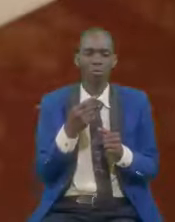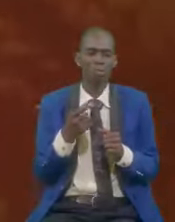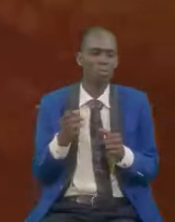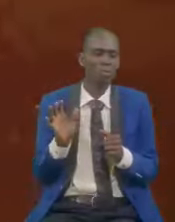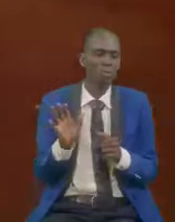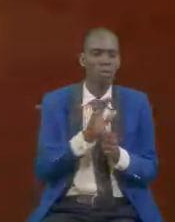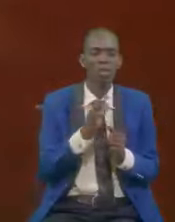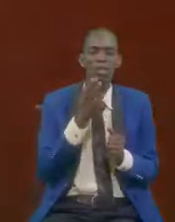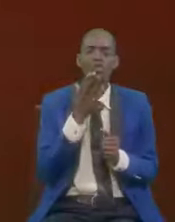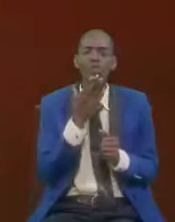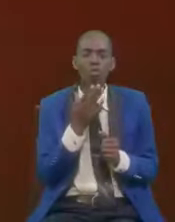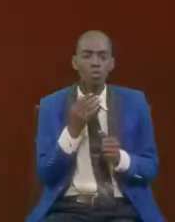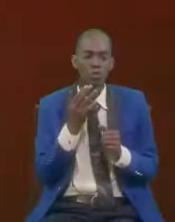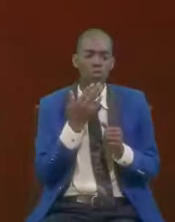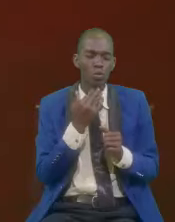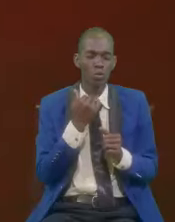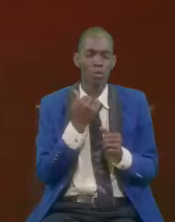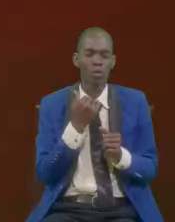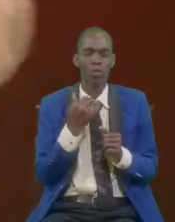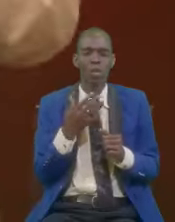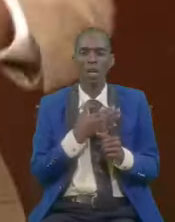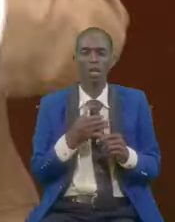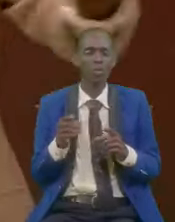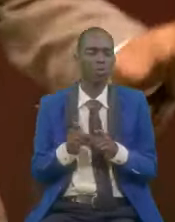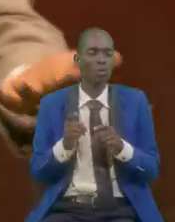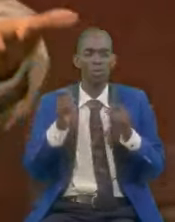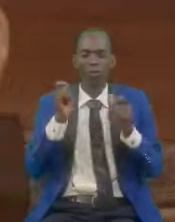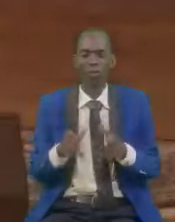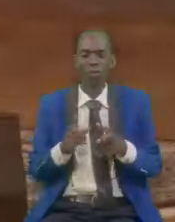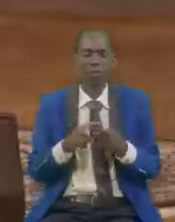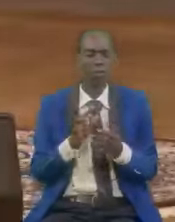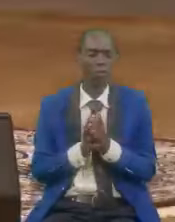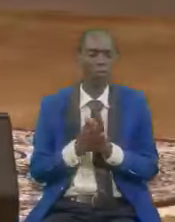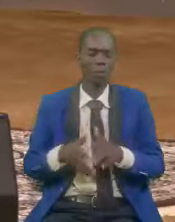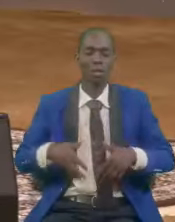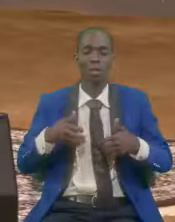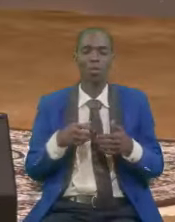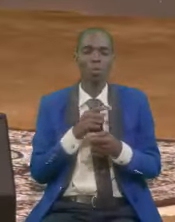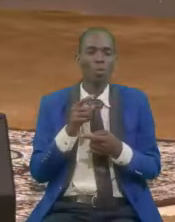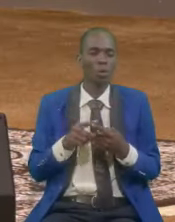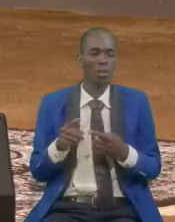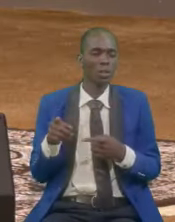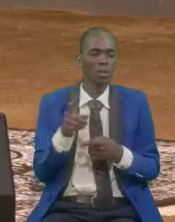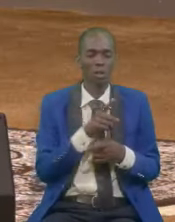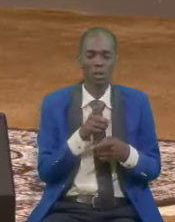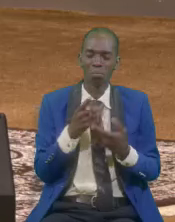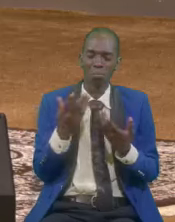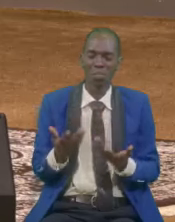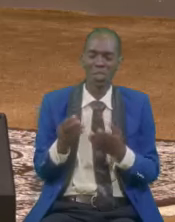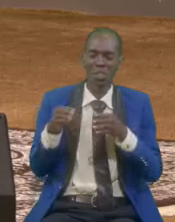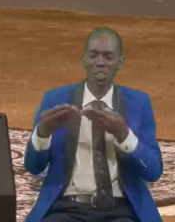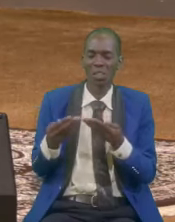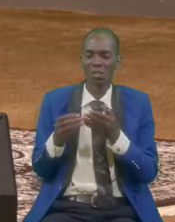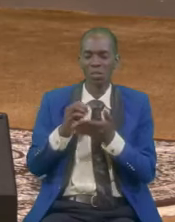too fast to get angry when they interpret each other's action. And they're too fast